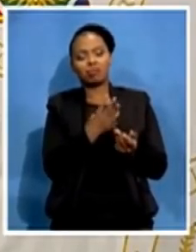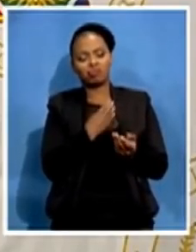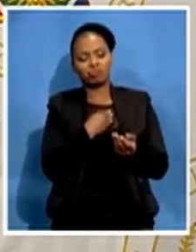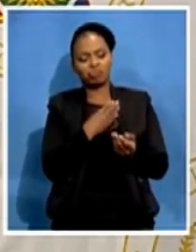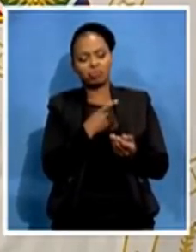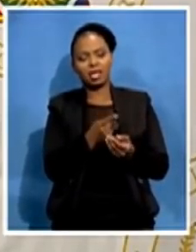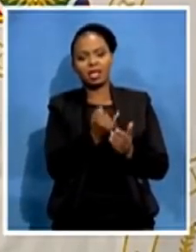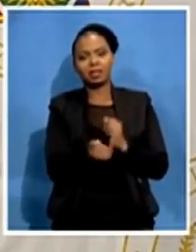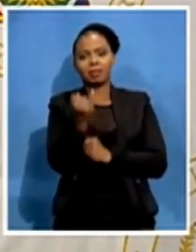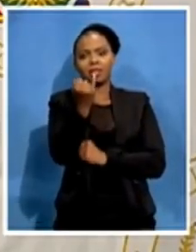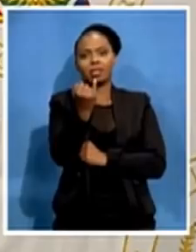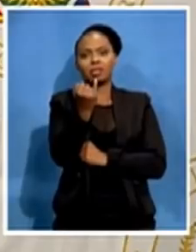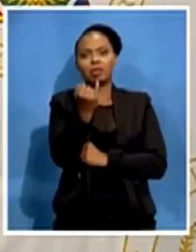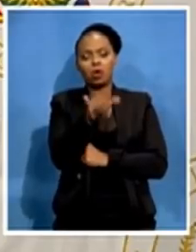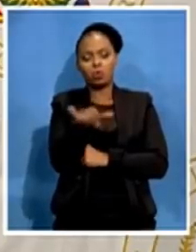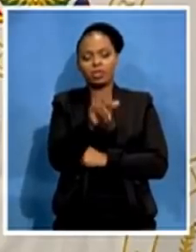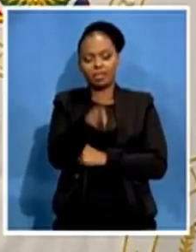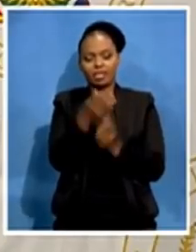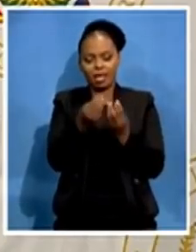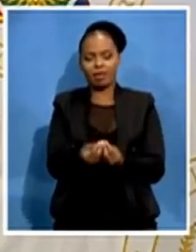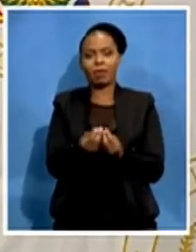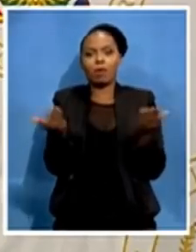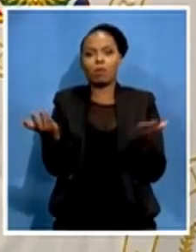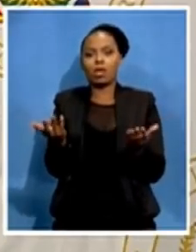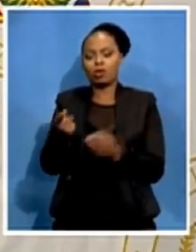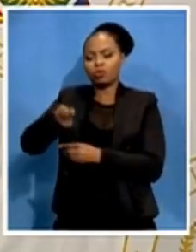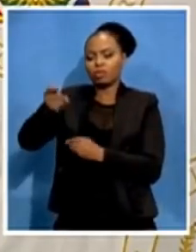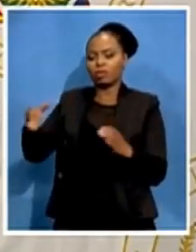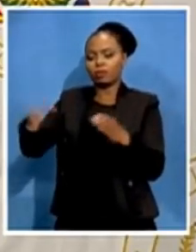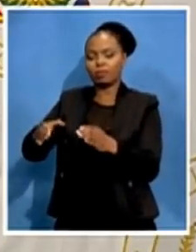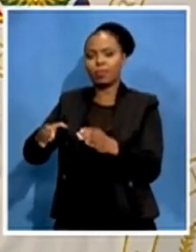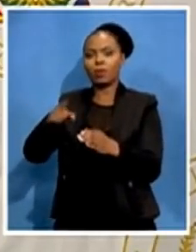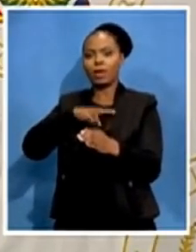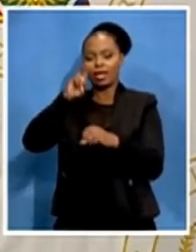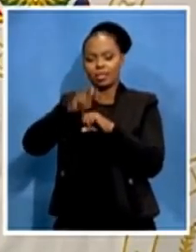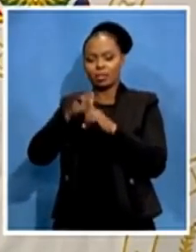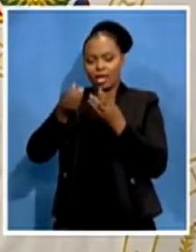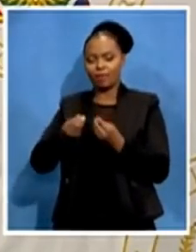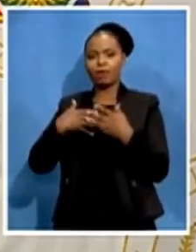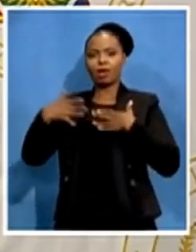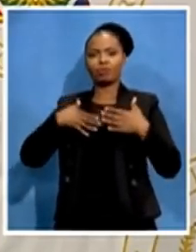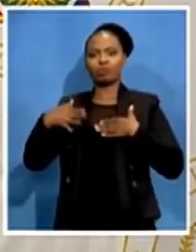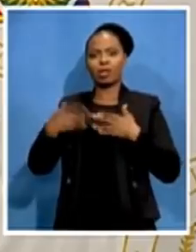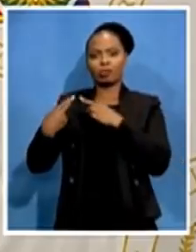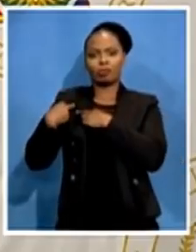to have the administrative responsibilities that pertain to the judiciary